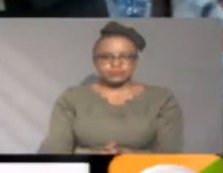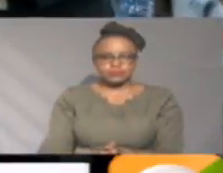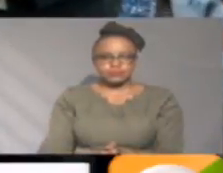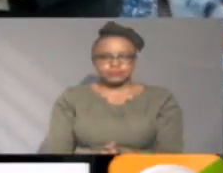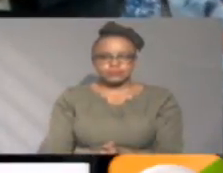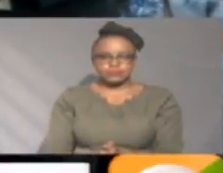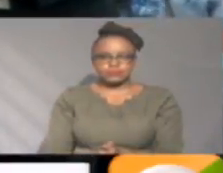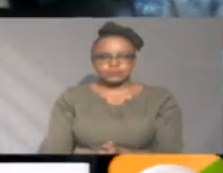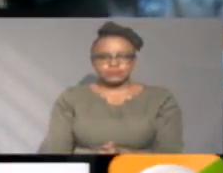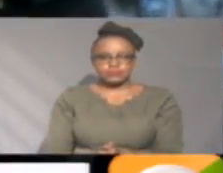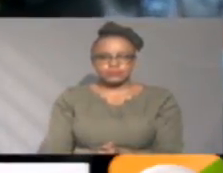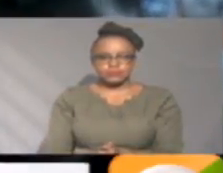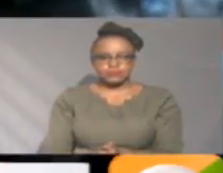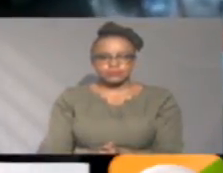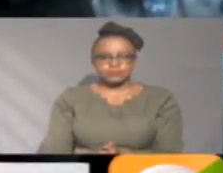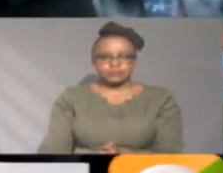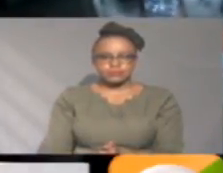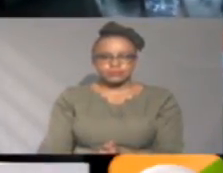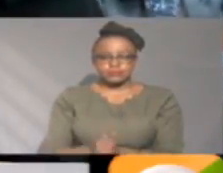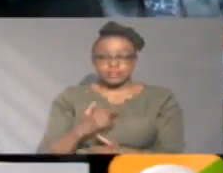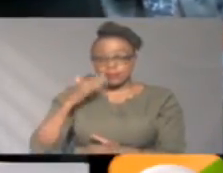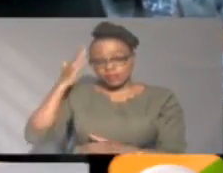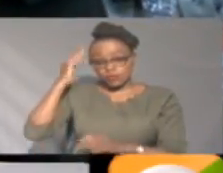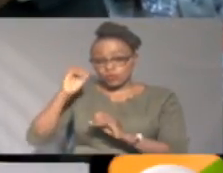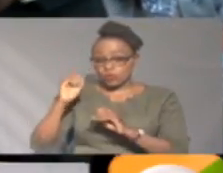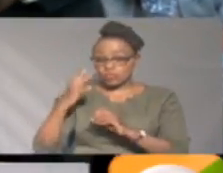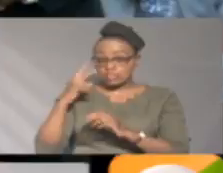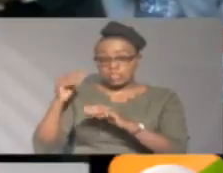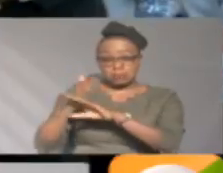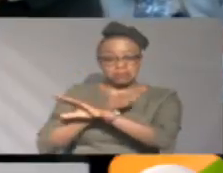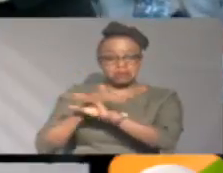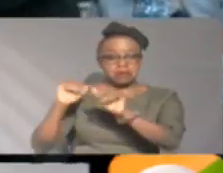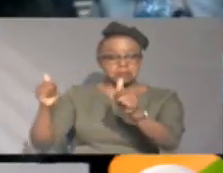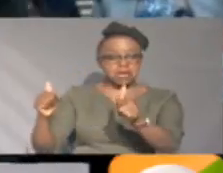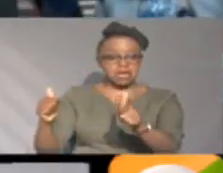I don't know. You've just given it to me. I haven't seen it before. No.